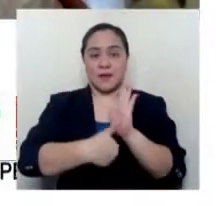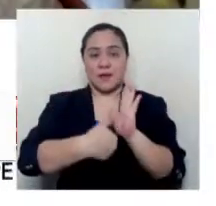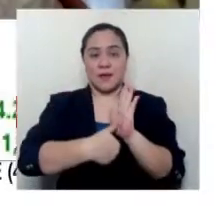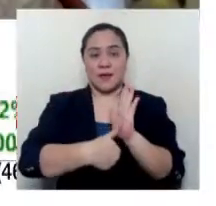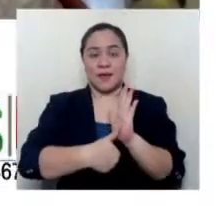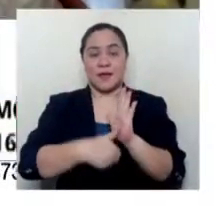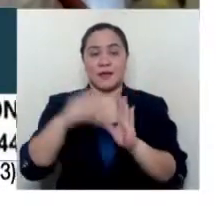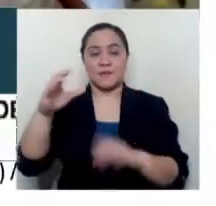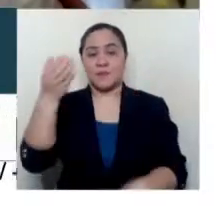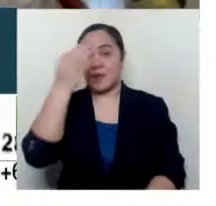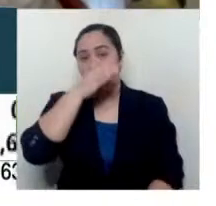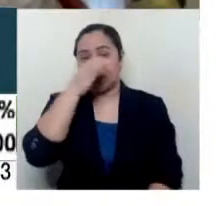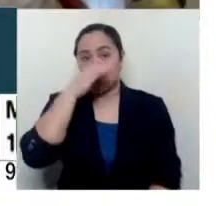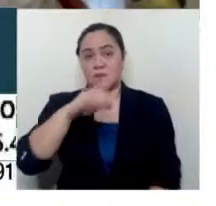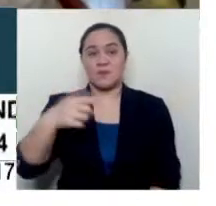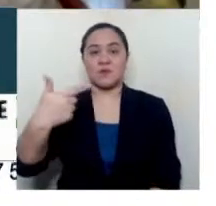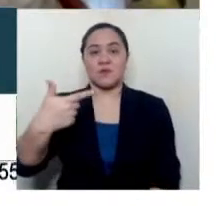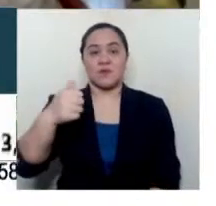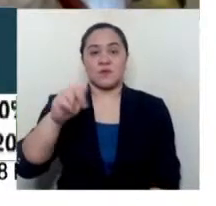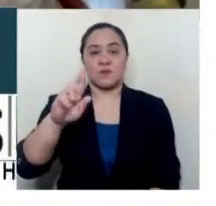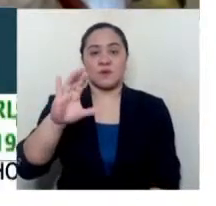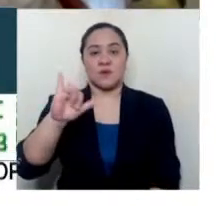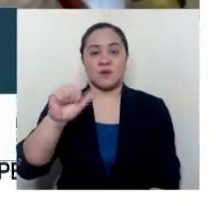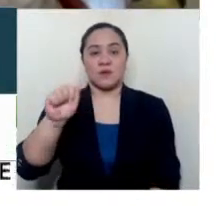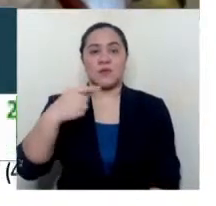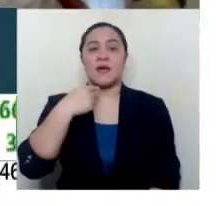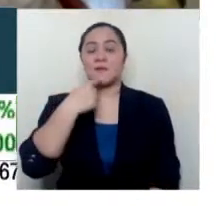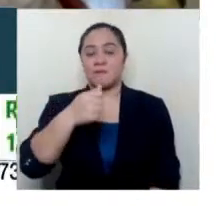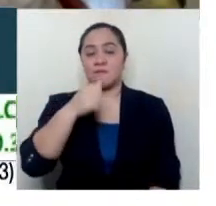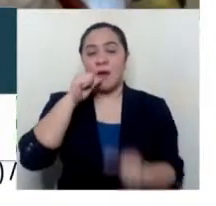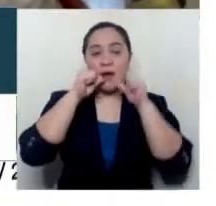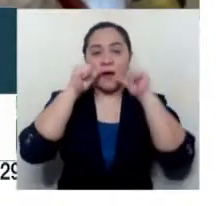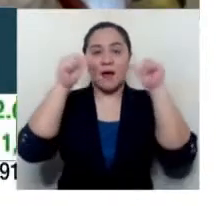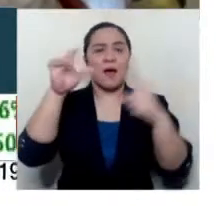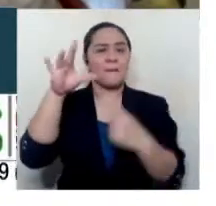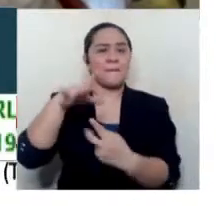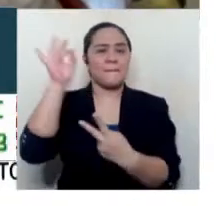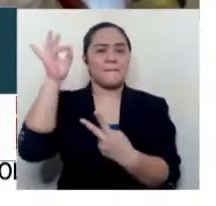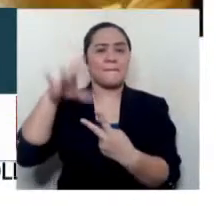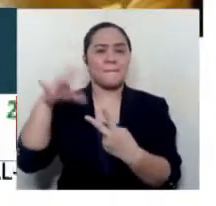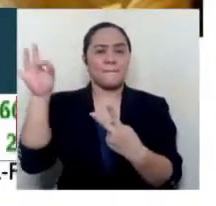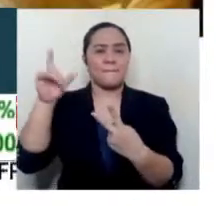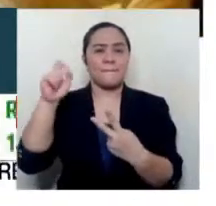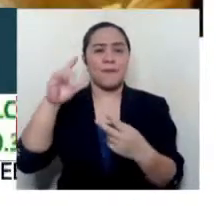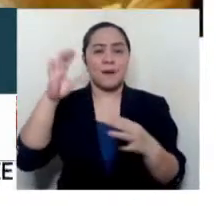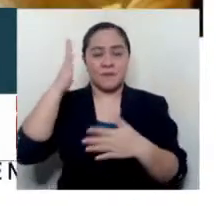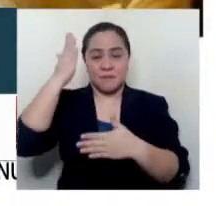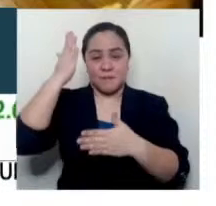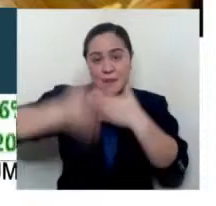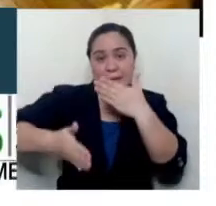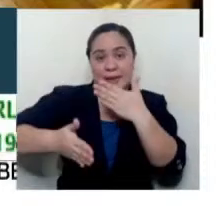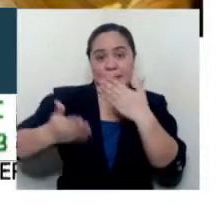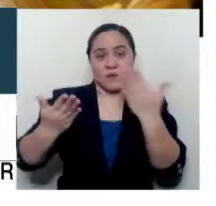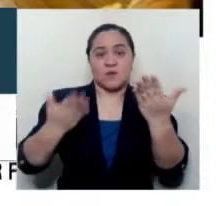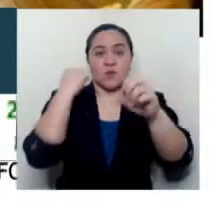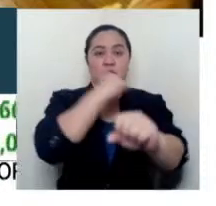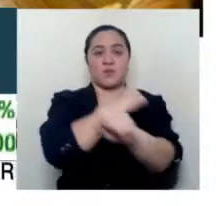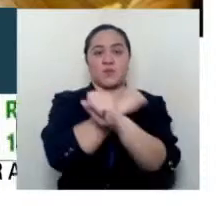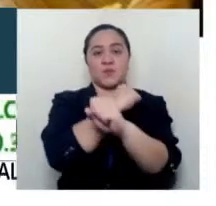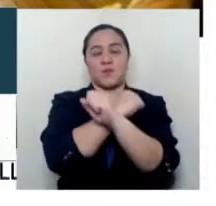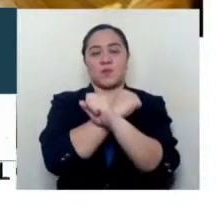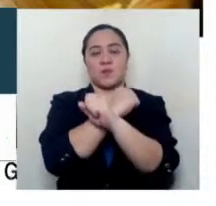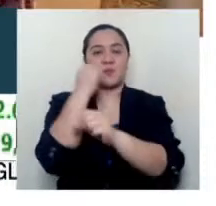party, Cebu Governor Gwen Garcia, says they will choose their bet after the deadline of the substitution of